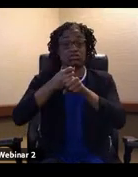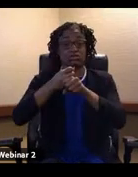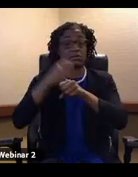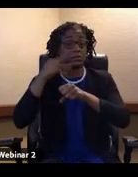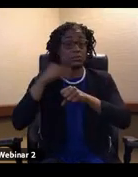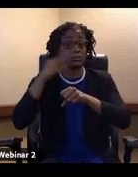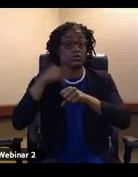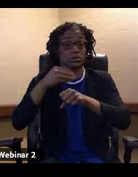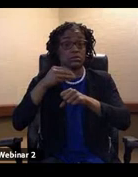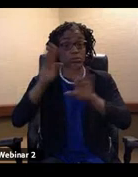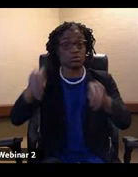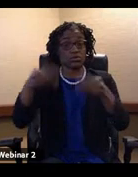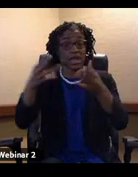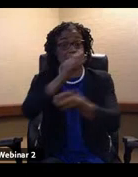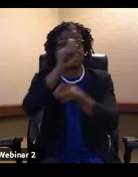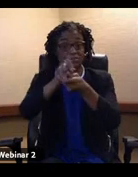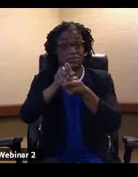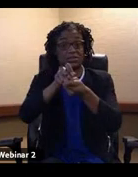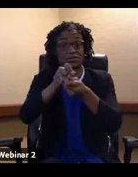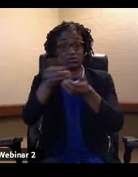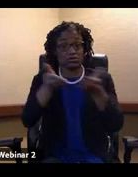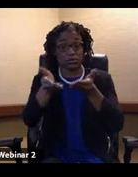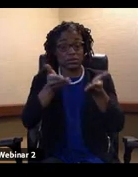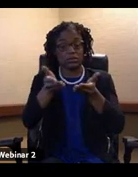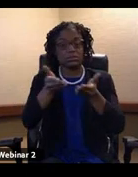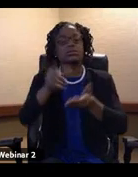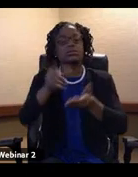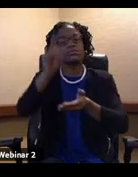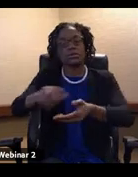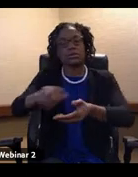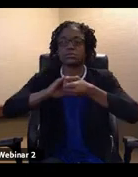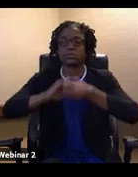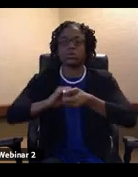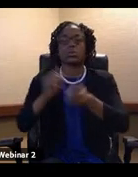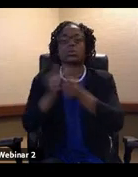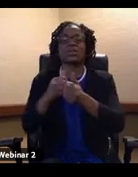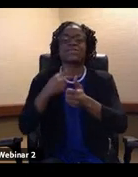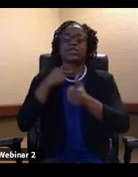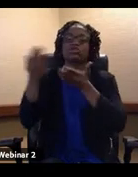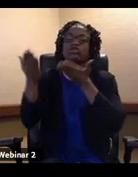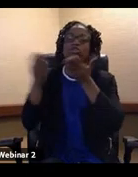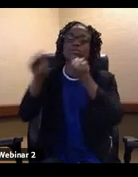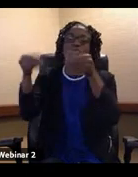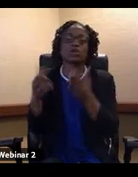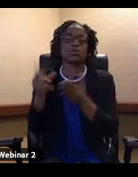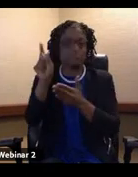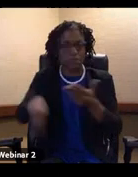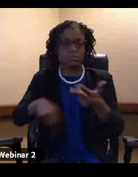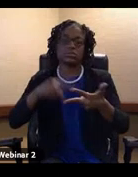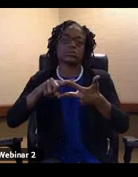expertise in providing population-specific services, they must partner with a victim service provider.